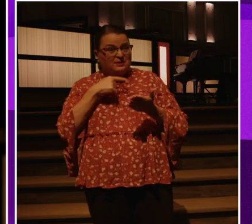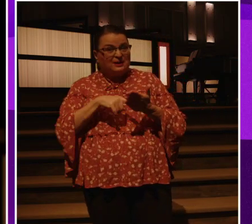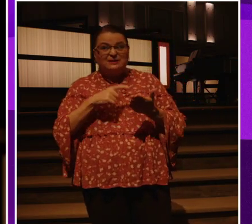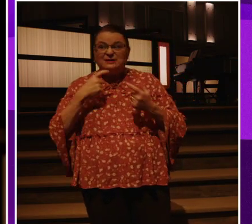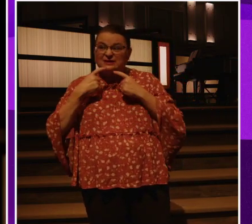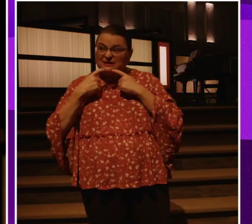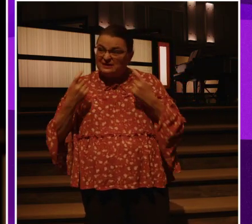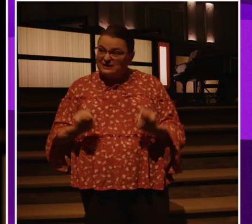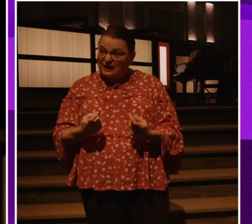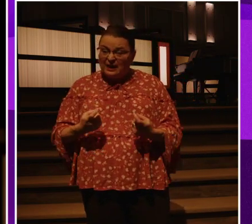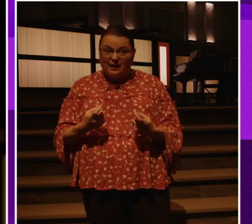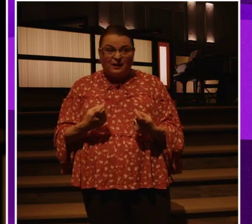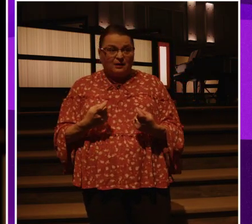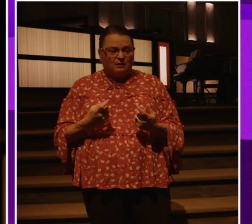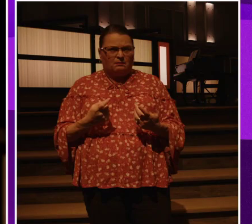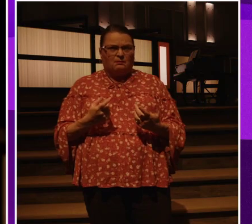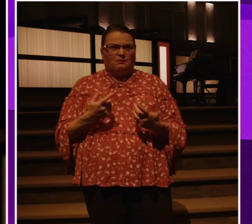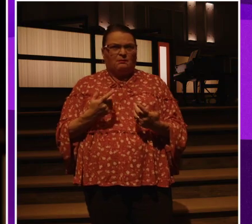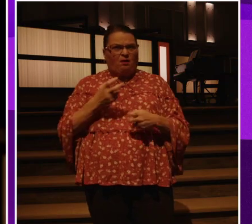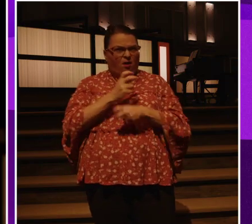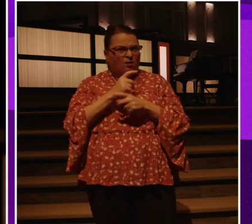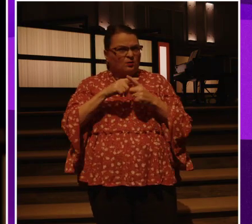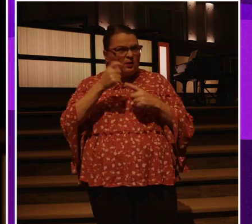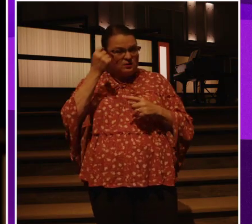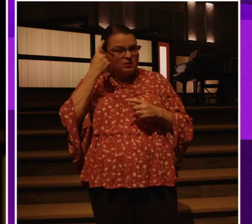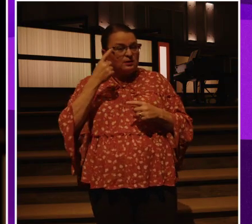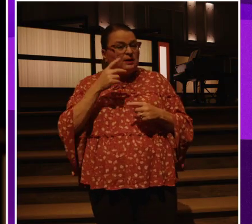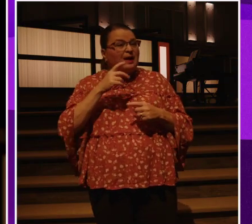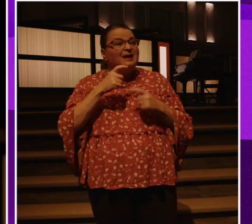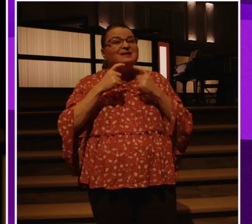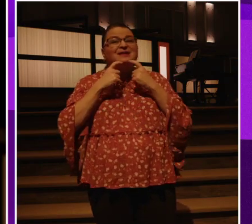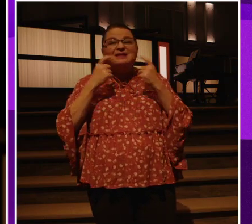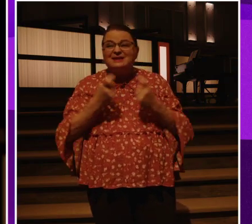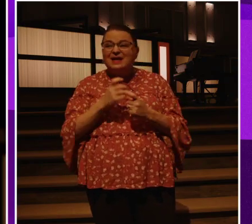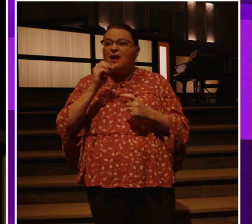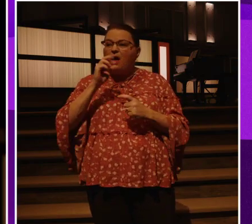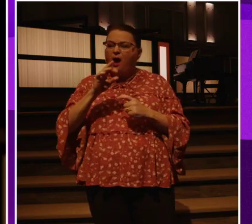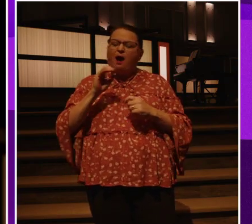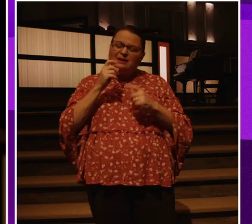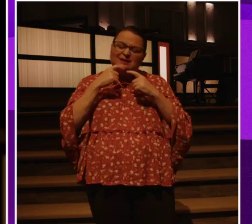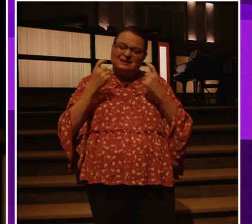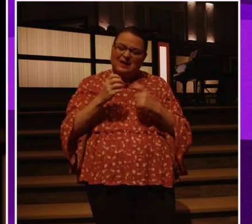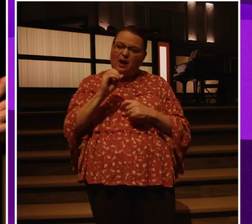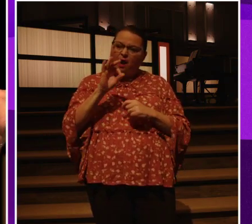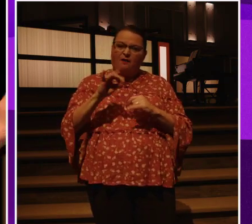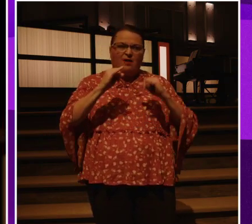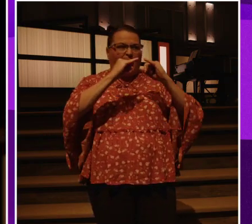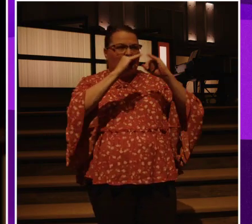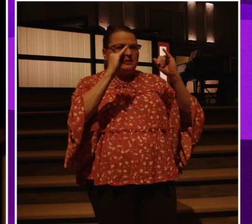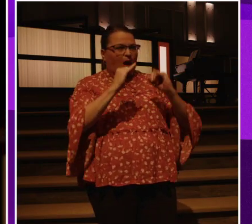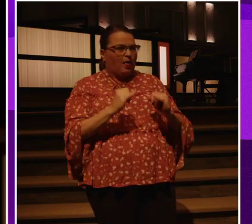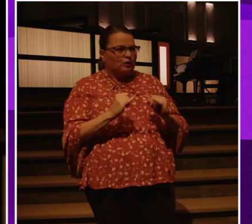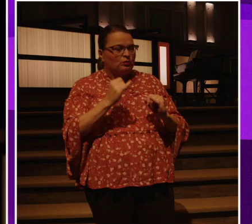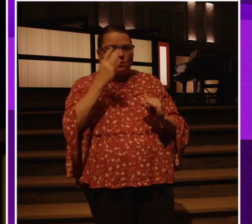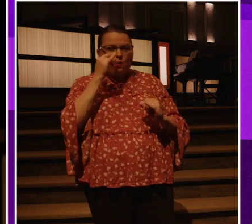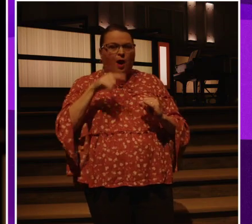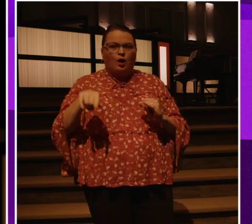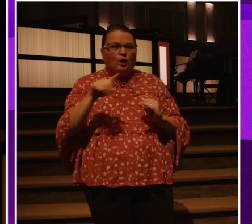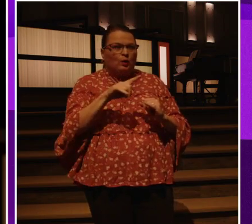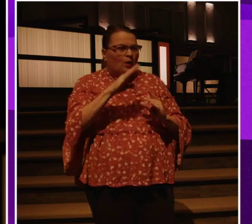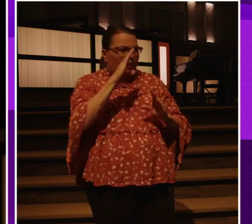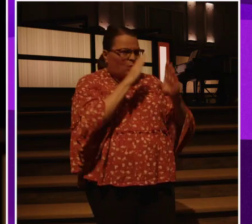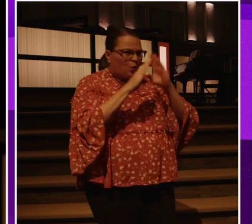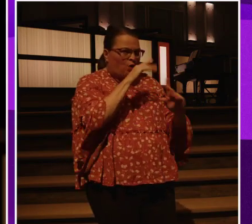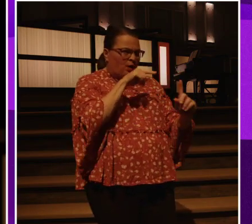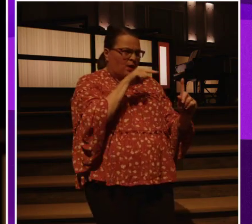seem difficult to understand, it's a sin of adultery and of idolatry, of loving the wrong thing and